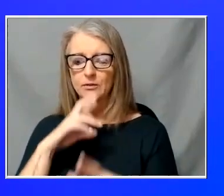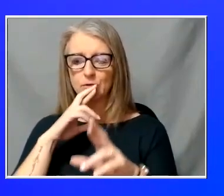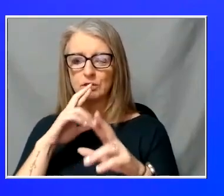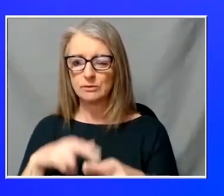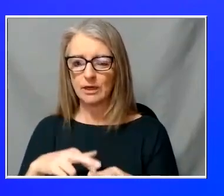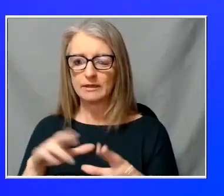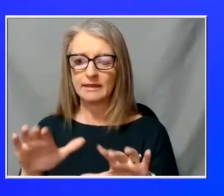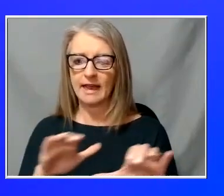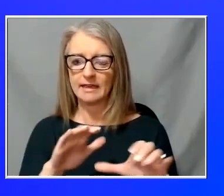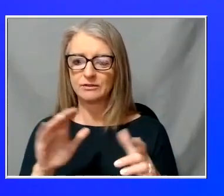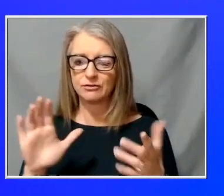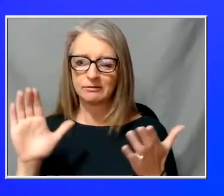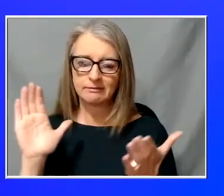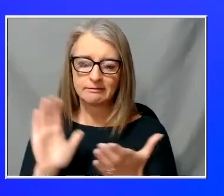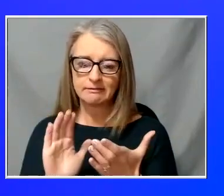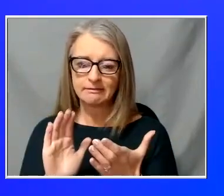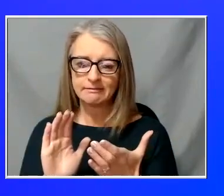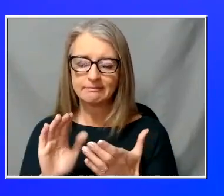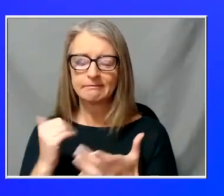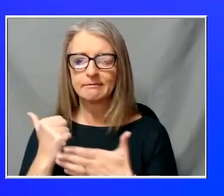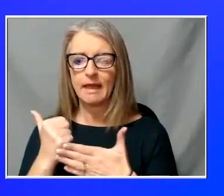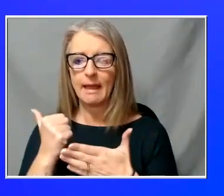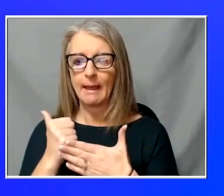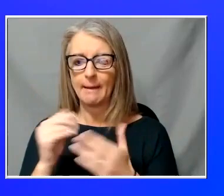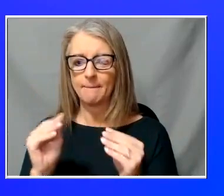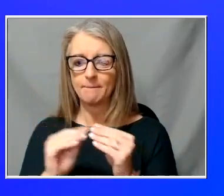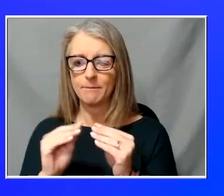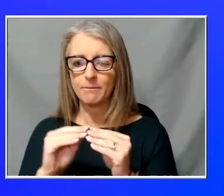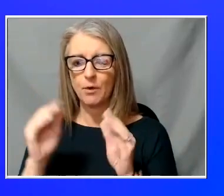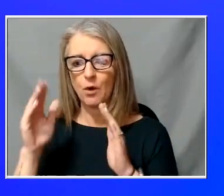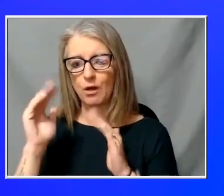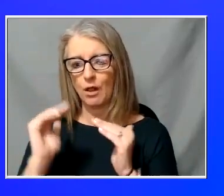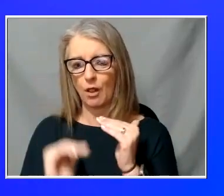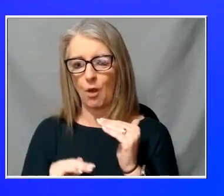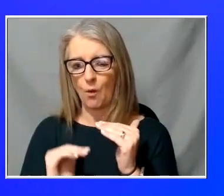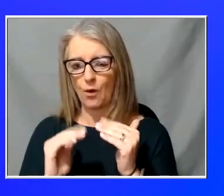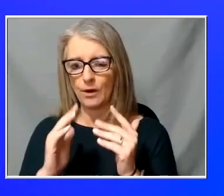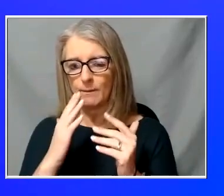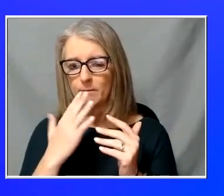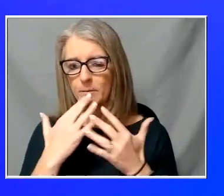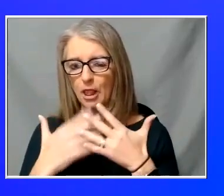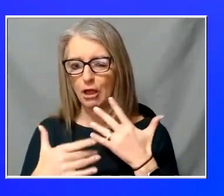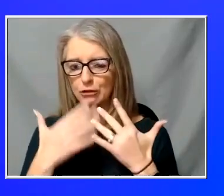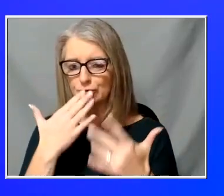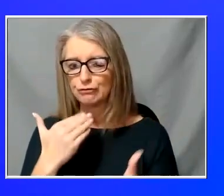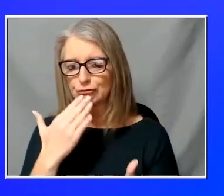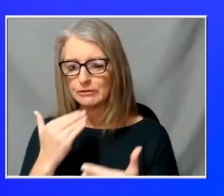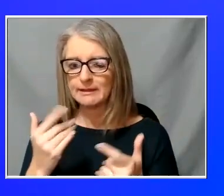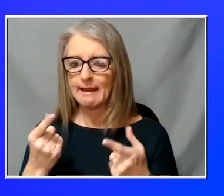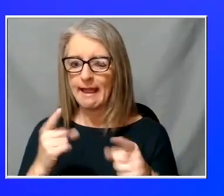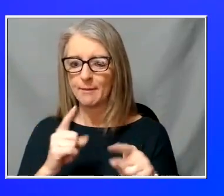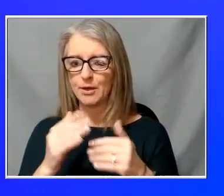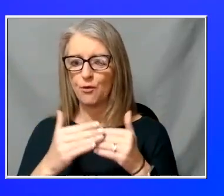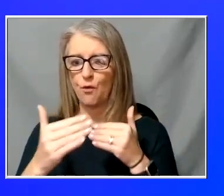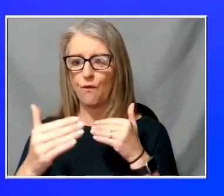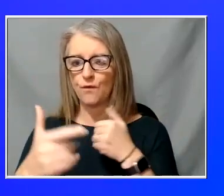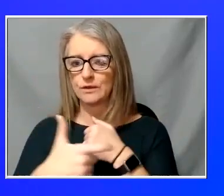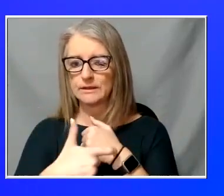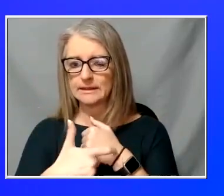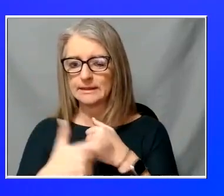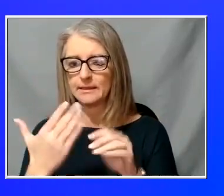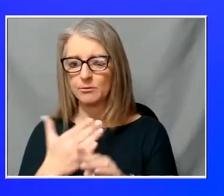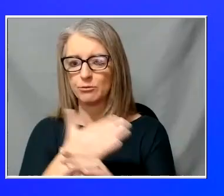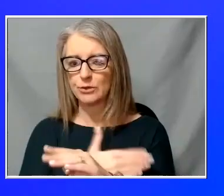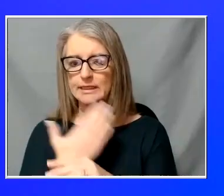action less in helping lower the blood sugar. And if this happening over time, this can lead to pre-diabetes